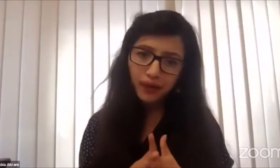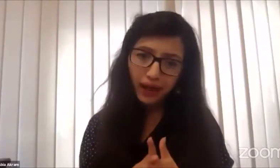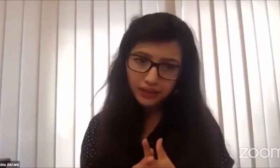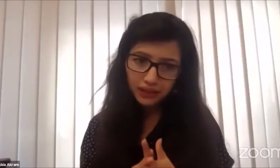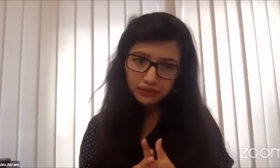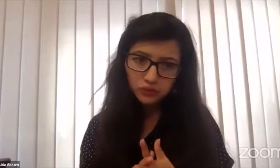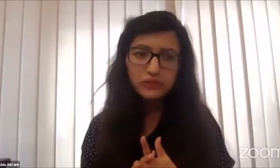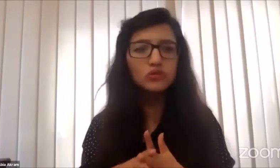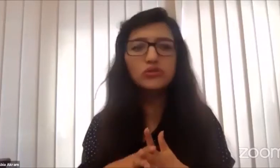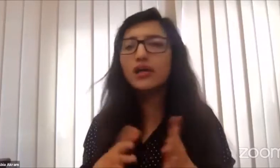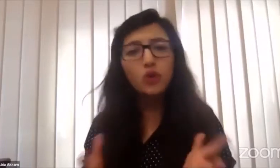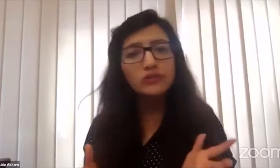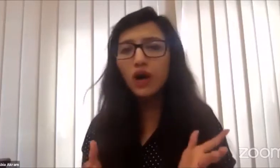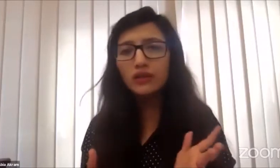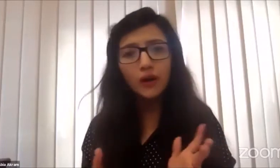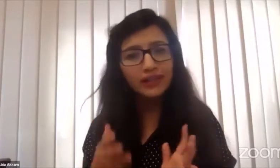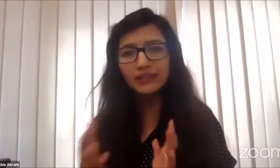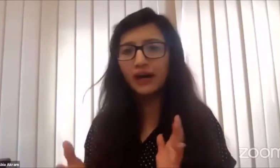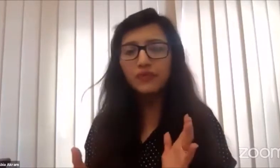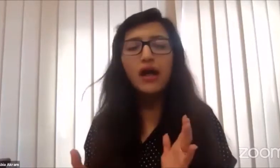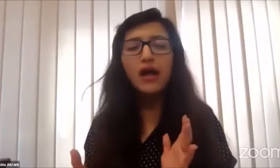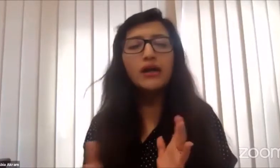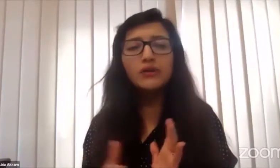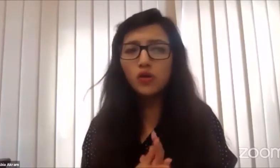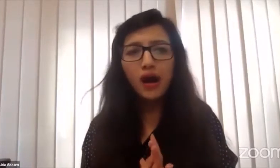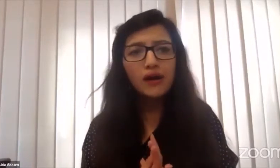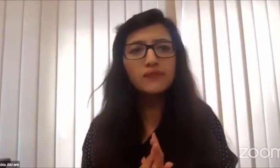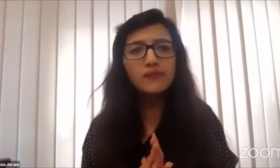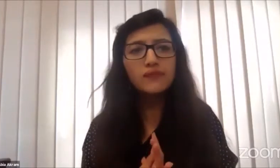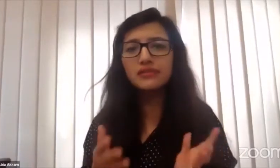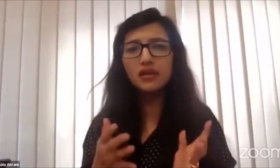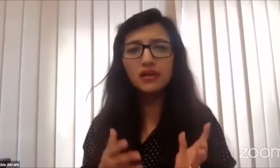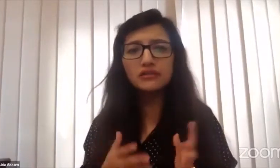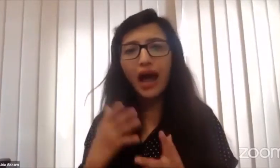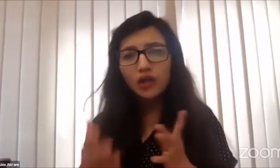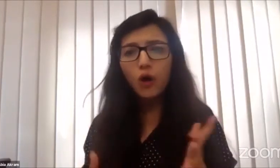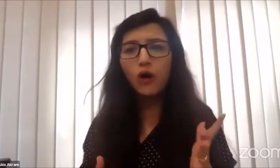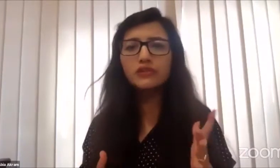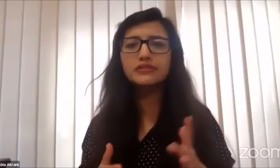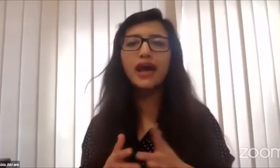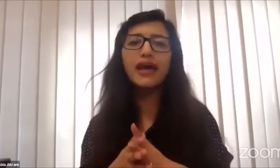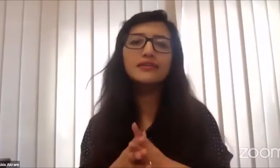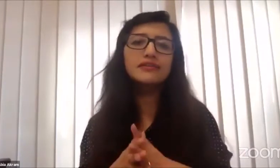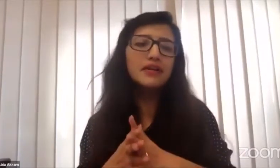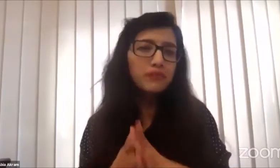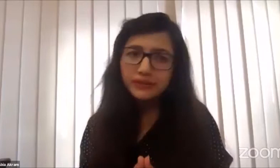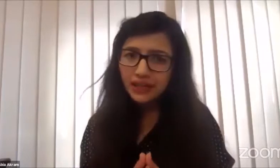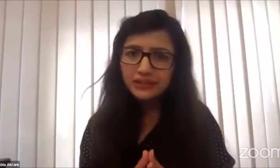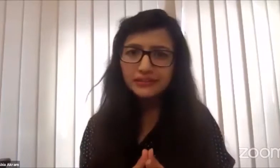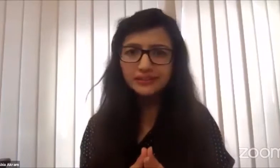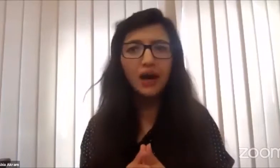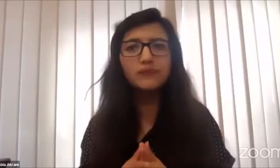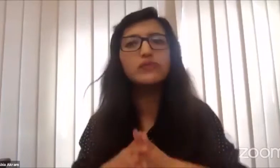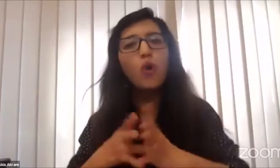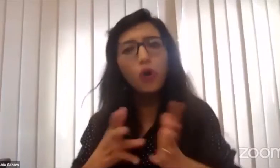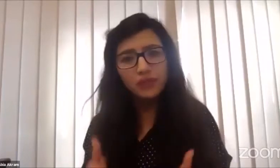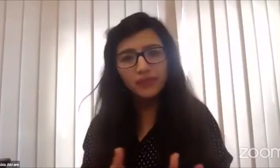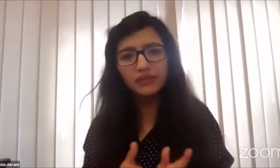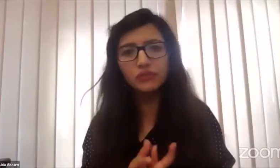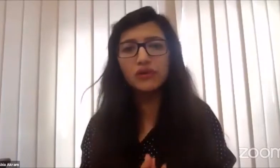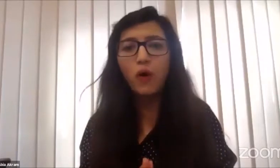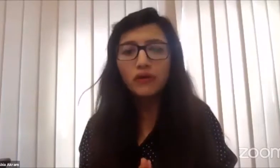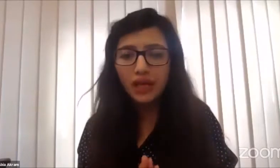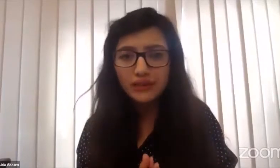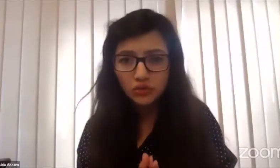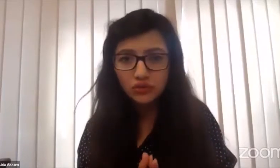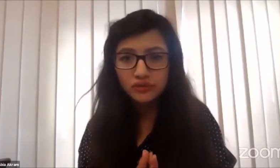legislative barriers, which are not allowing them to come these dialogues and practical steps on the